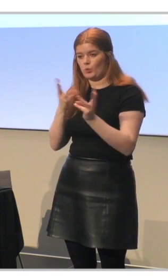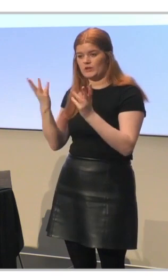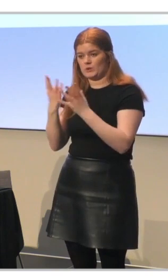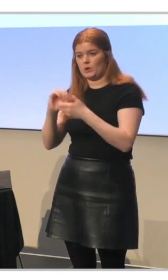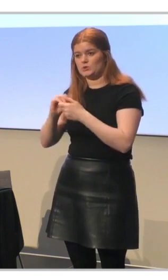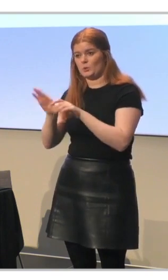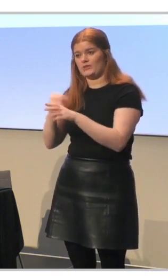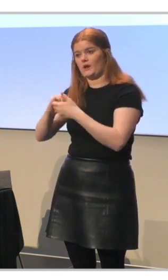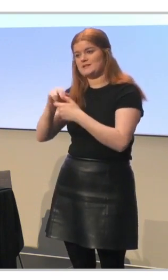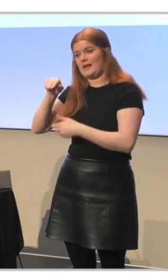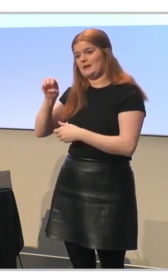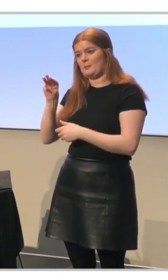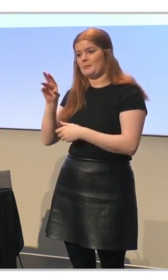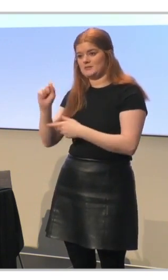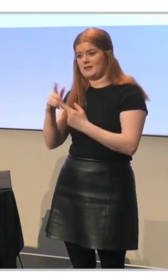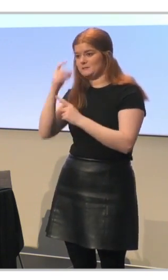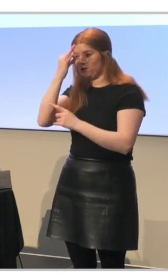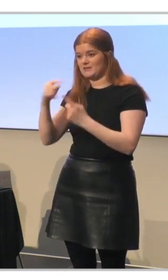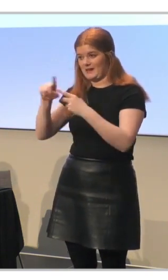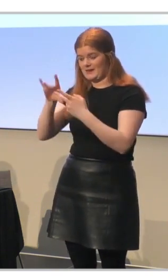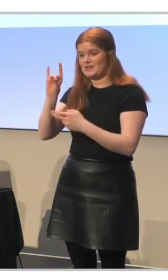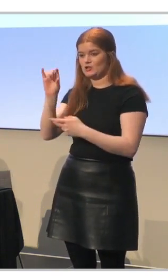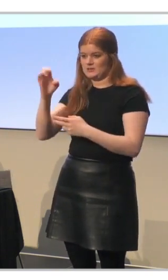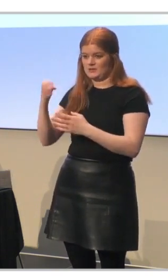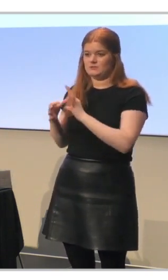in NEPS and the Inspectorate and the HSE.